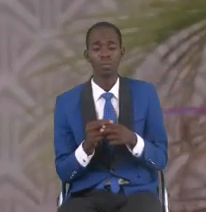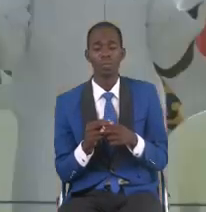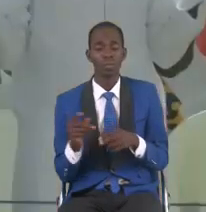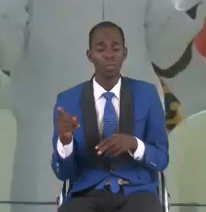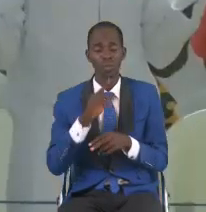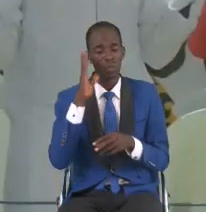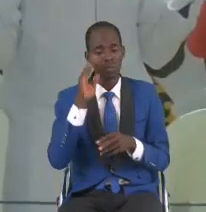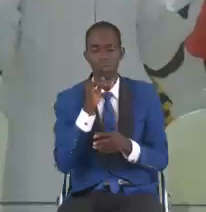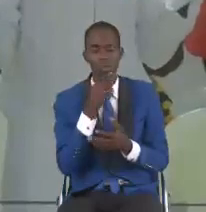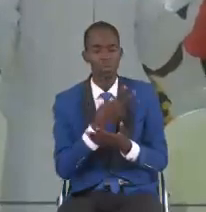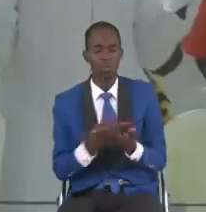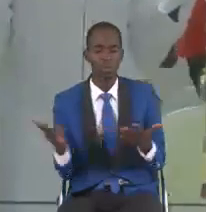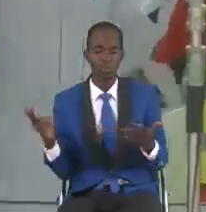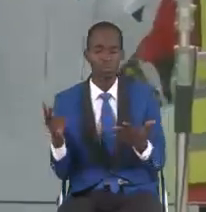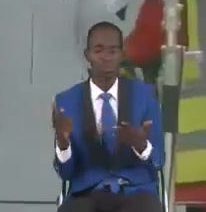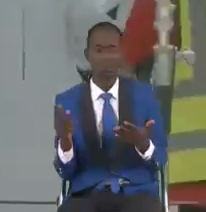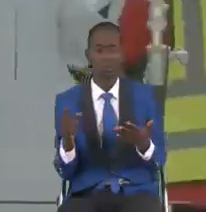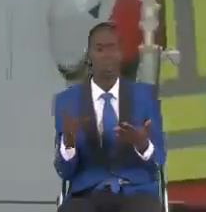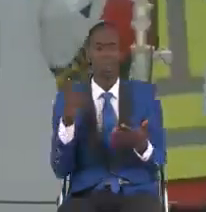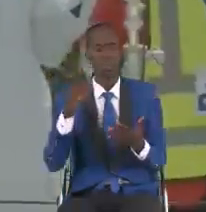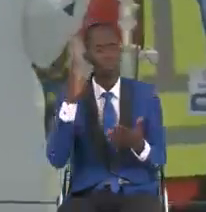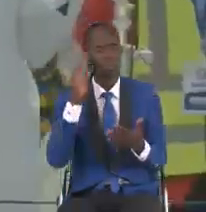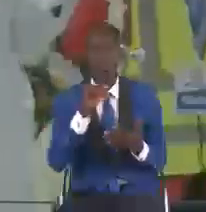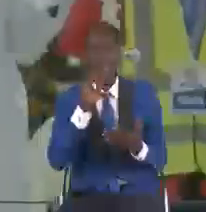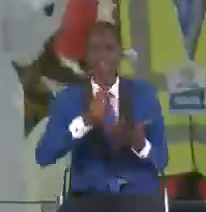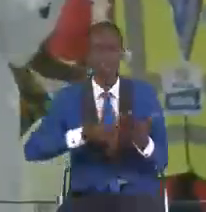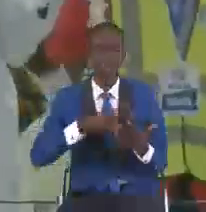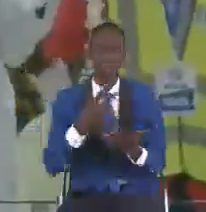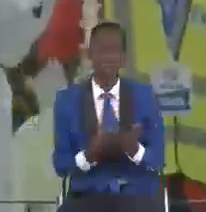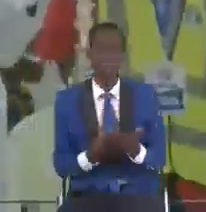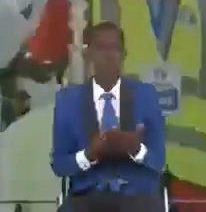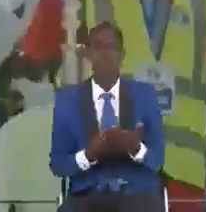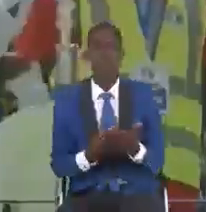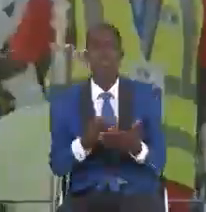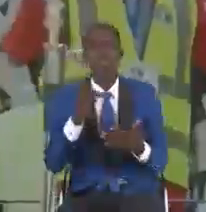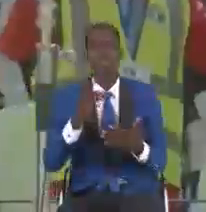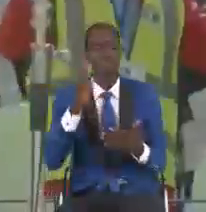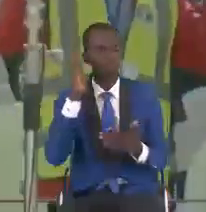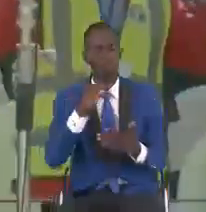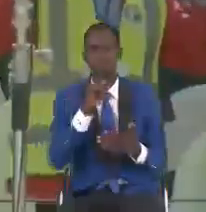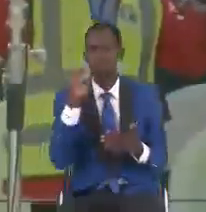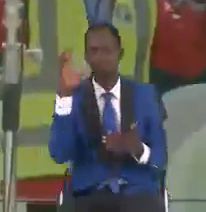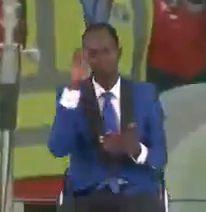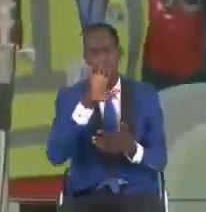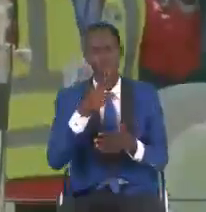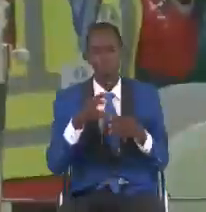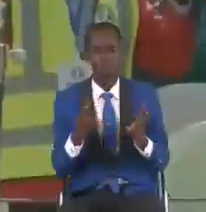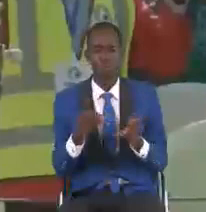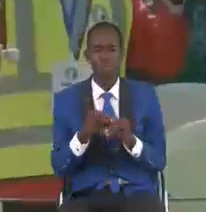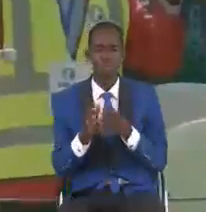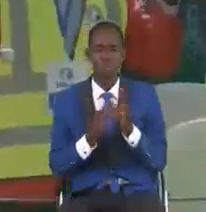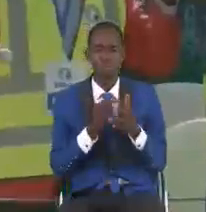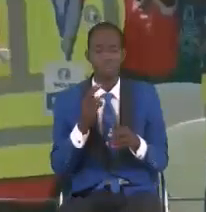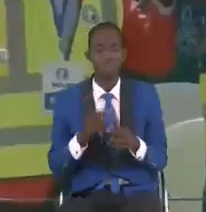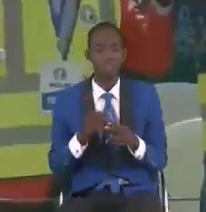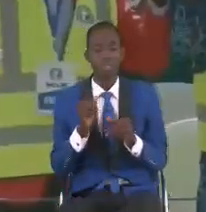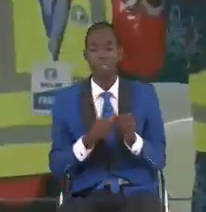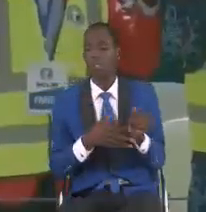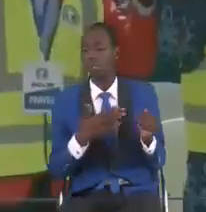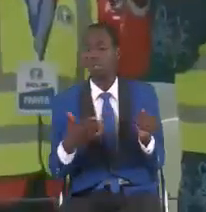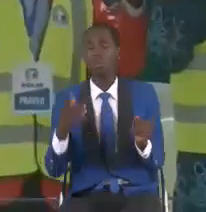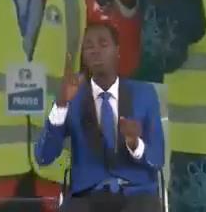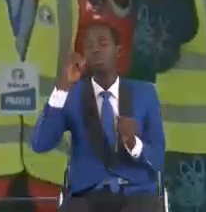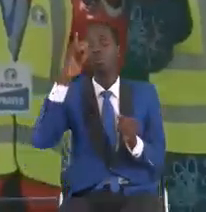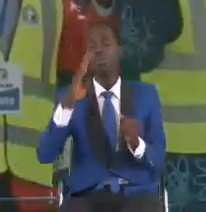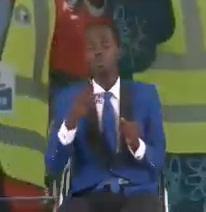fail. You will not fall. You will not miss your way. Amen. Everything God says you